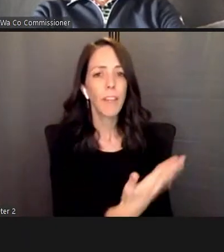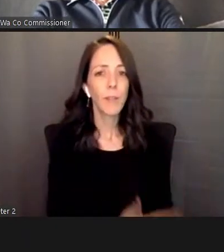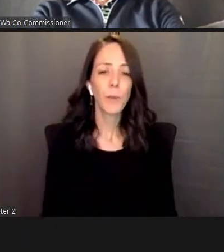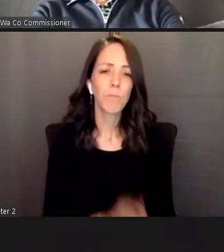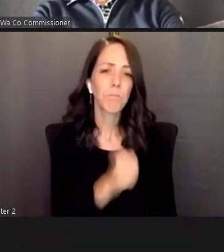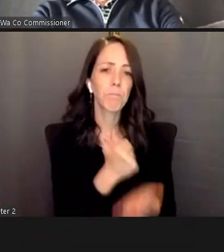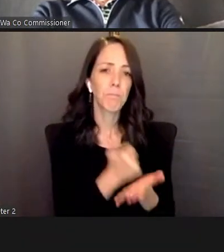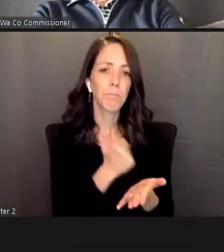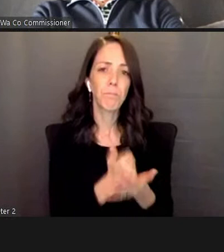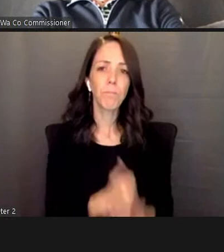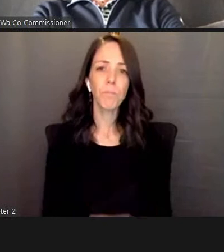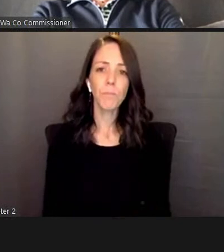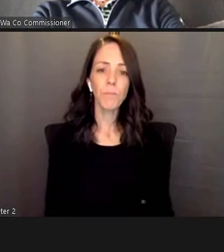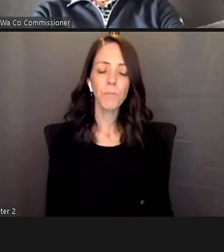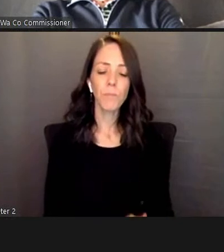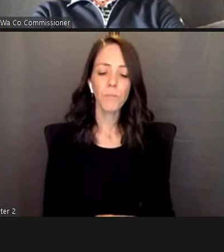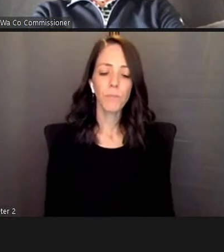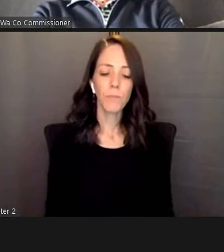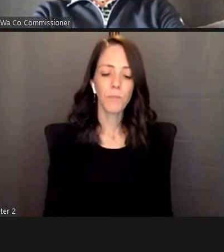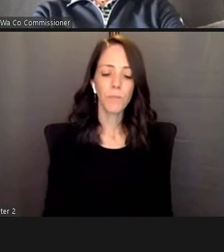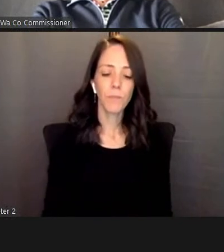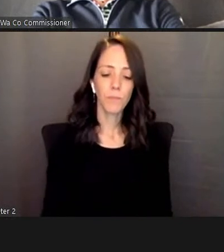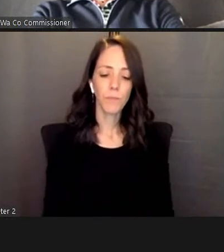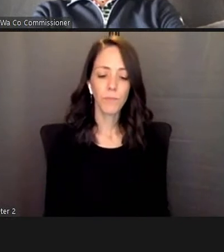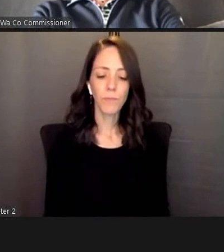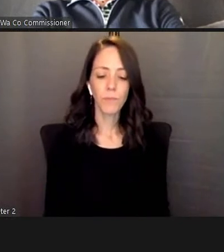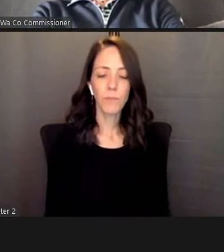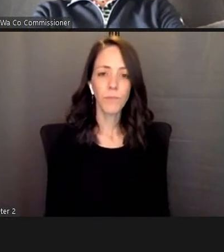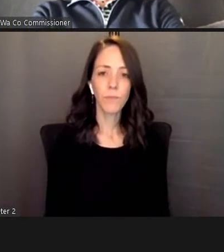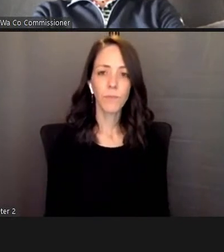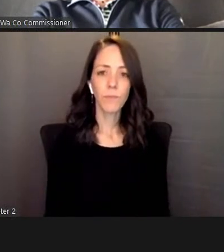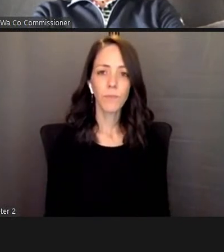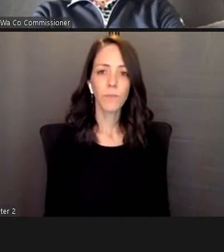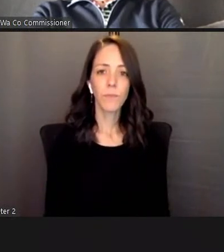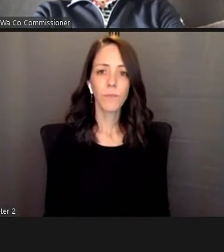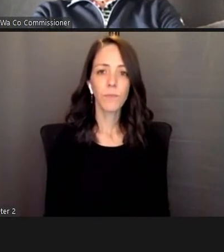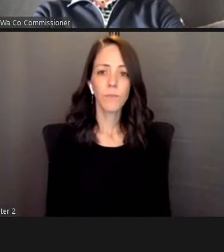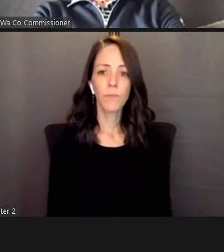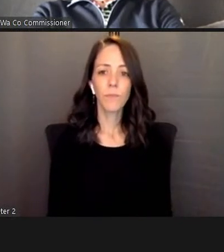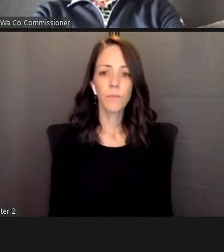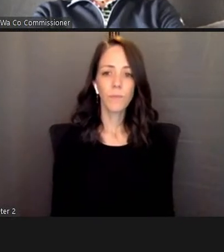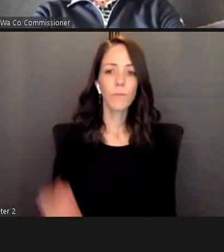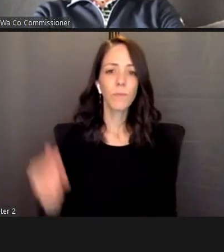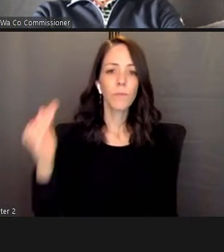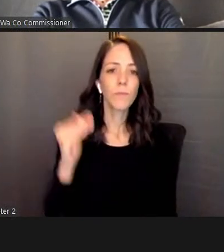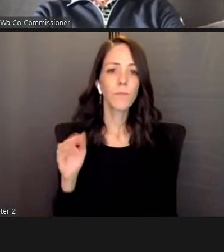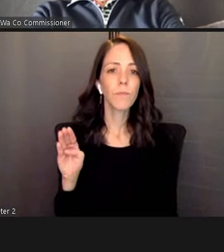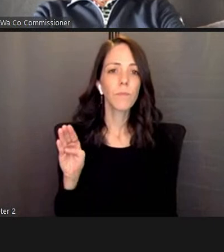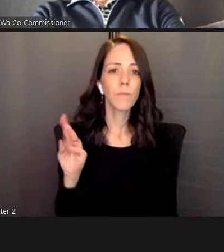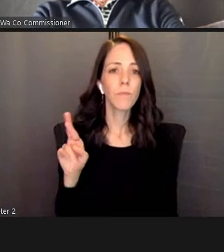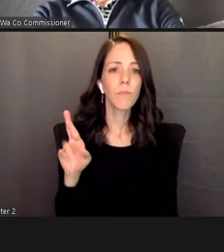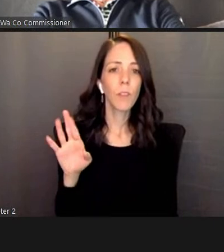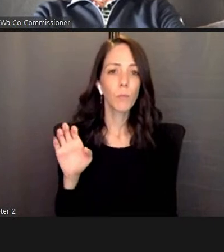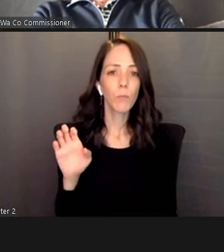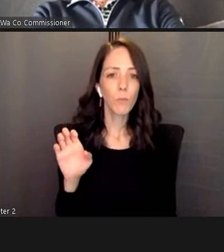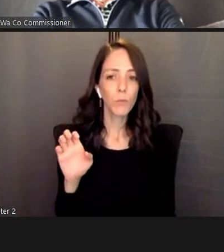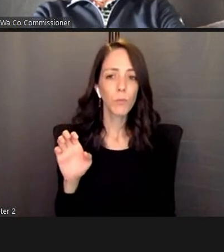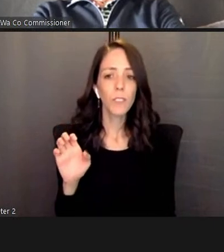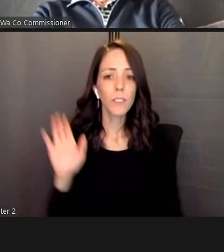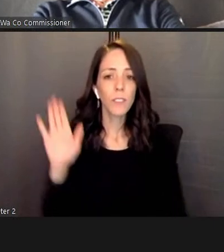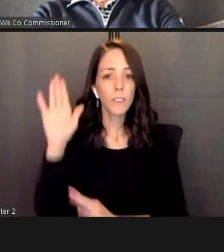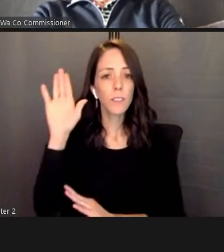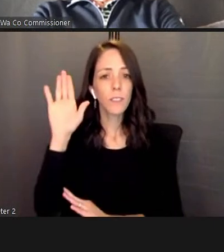helpful. And I see Bruce, your hand was